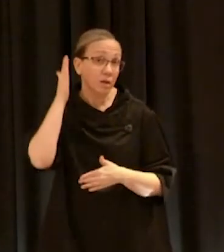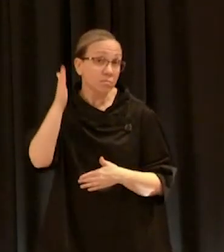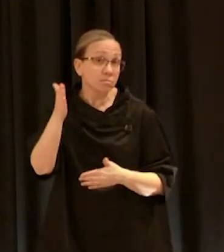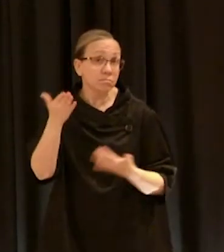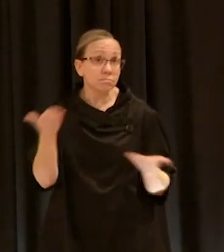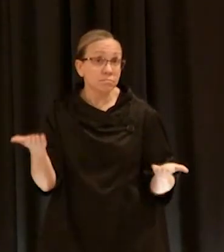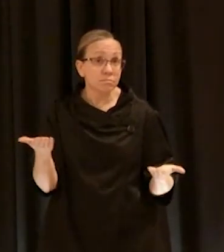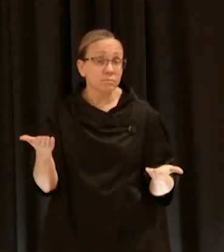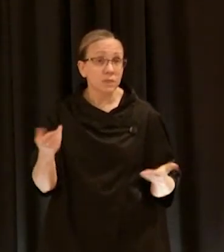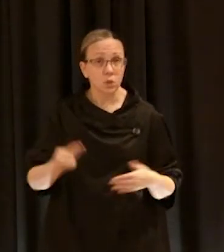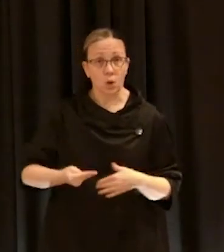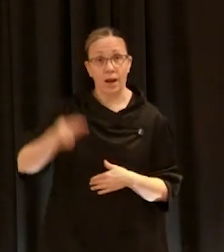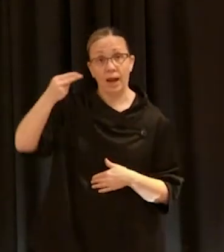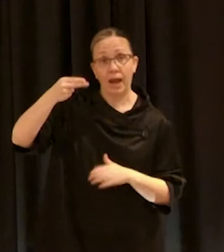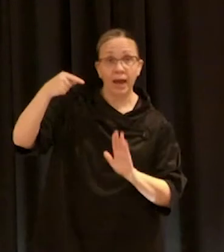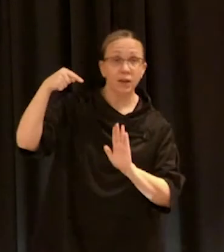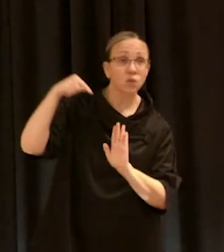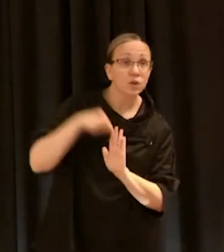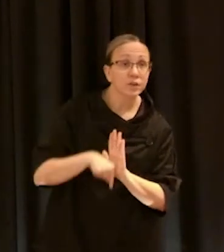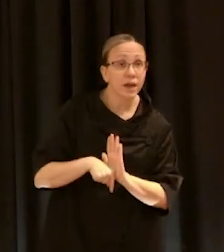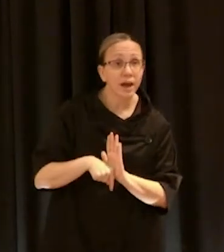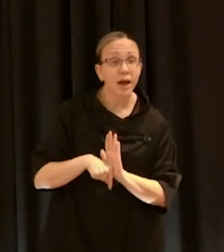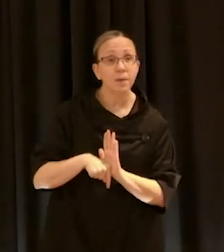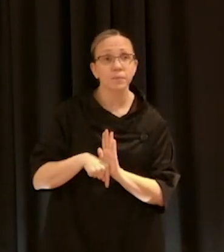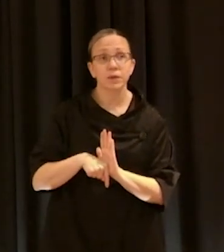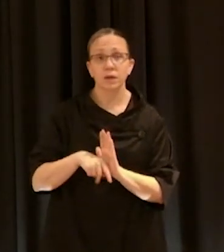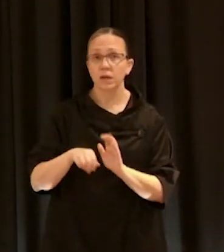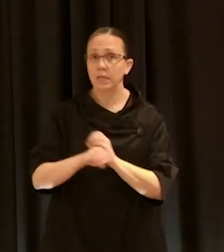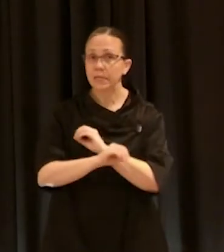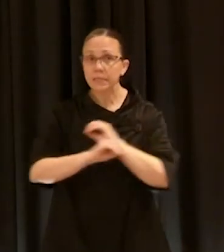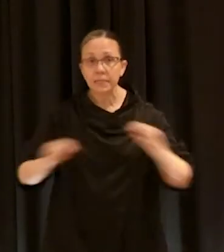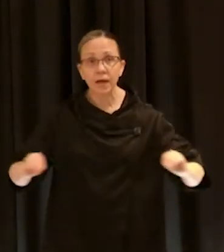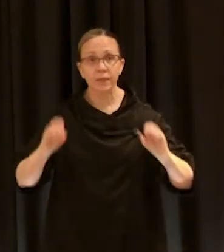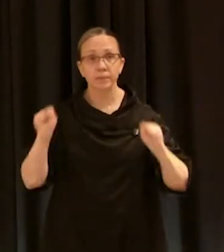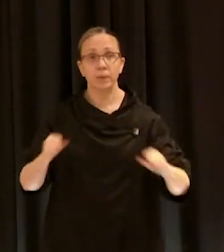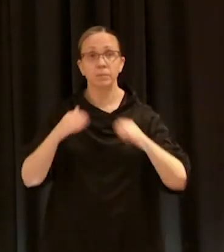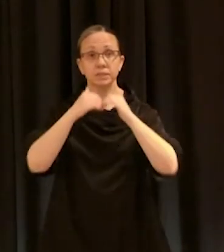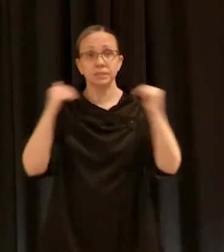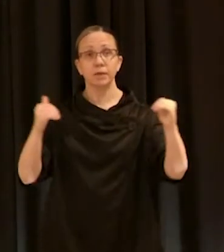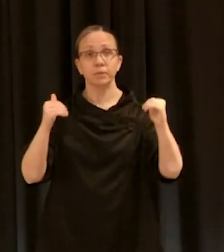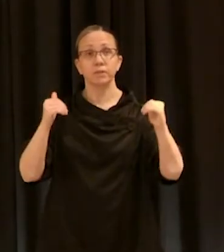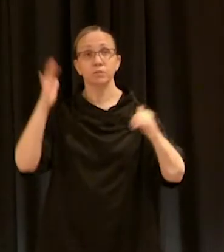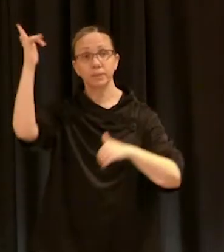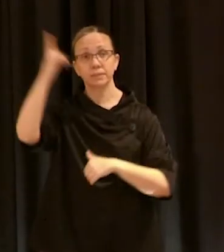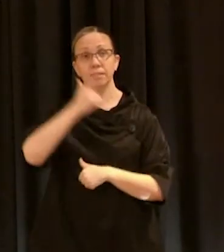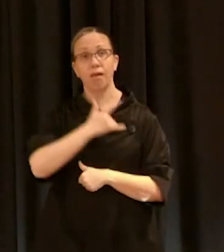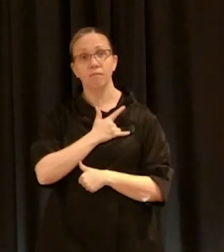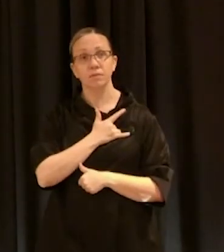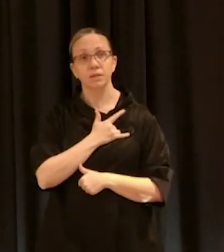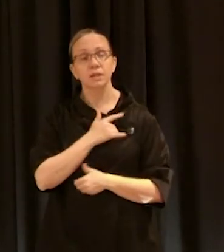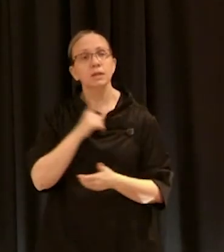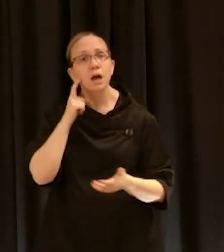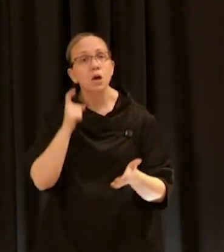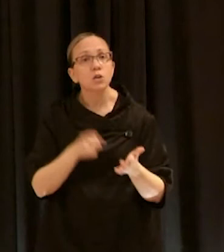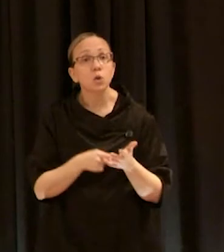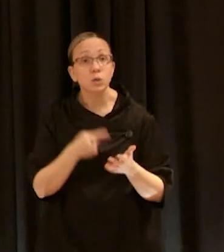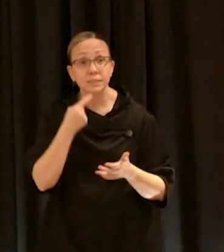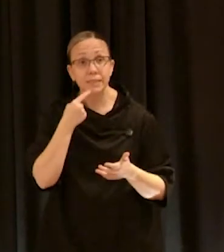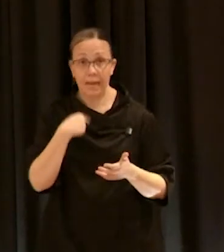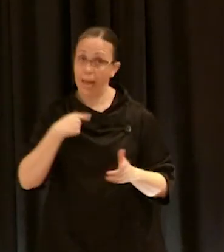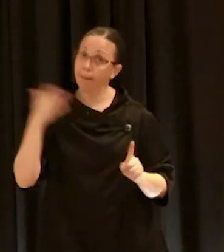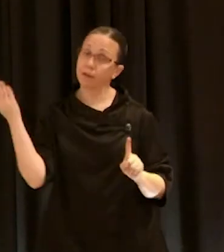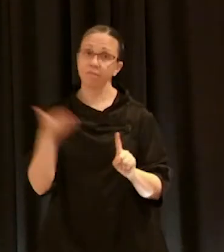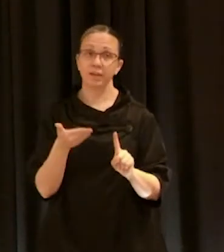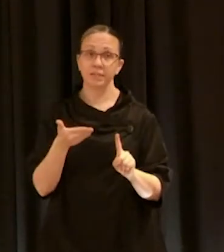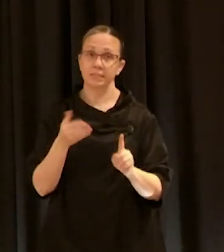things to come, nor height, nor depth, nor any other creature shall be able to separate us from the love of God. Notice he said, I am